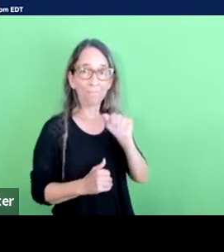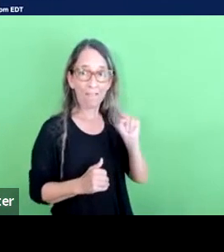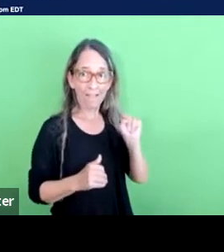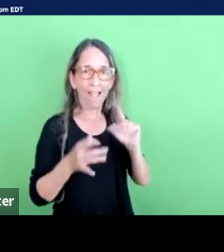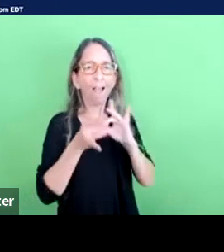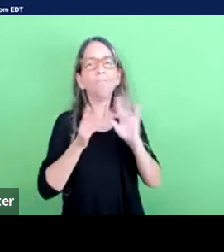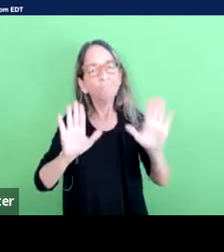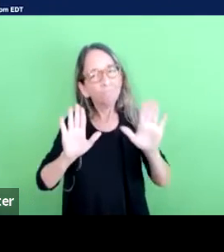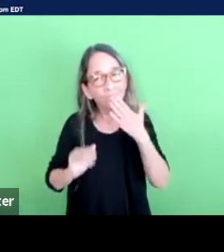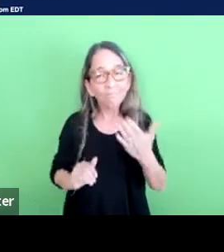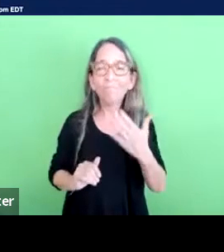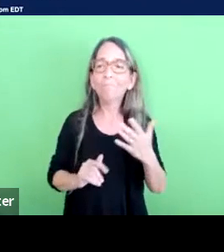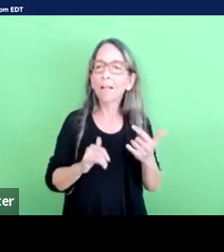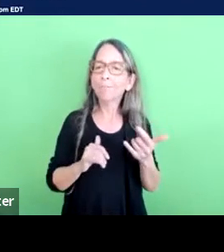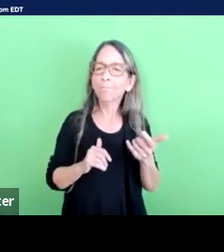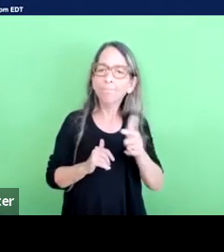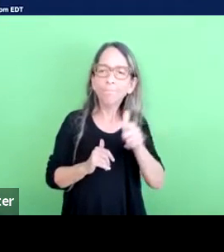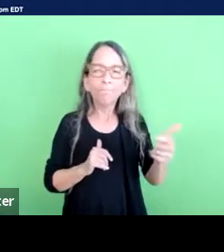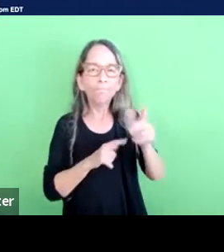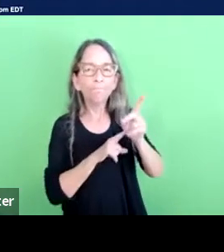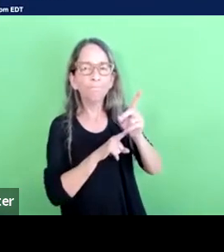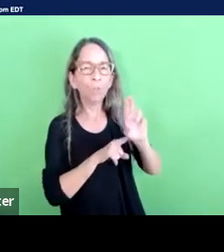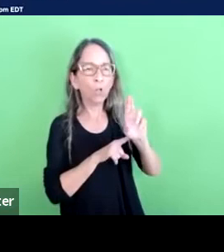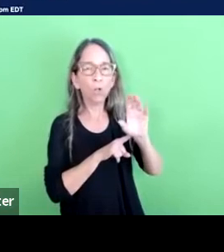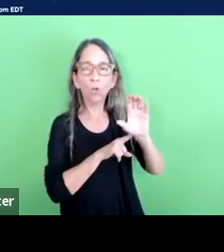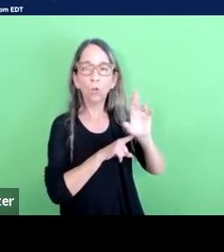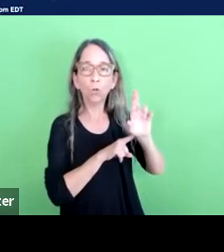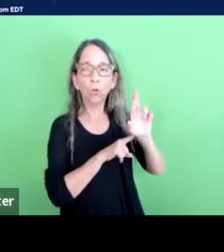Dr. Christopher Engelke, who goes by the name Cree.